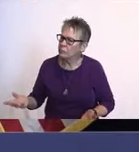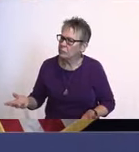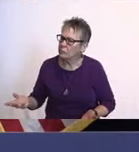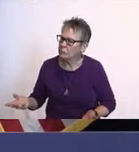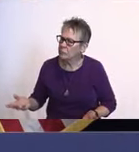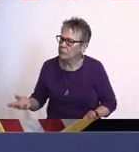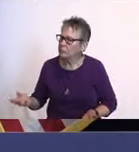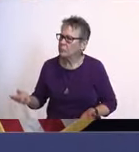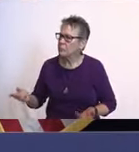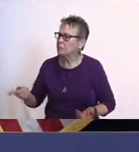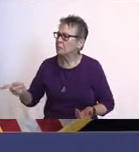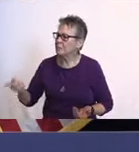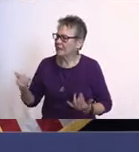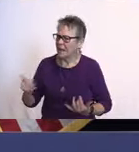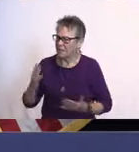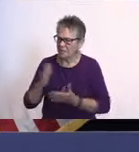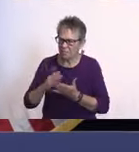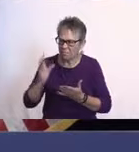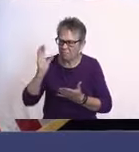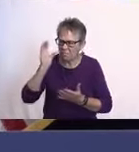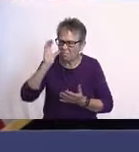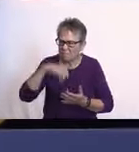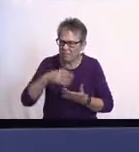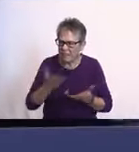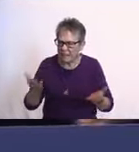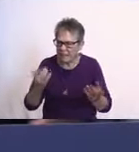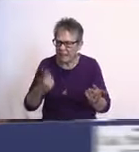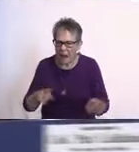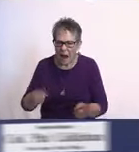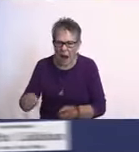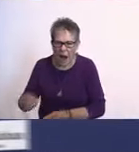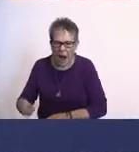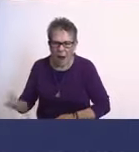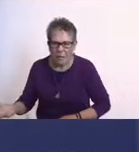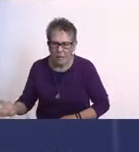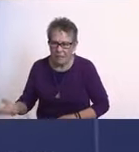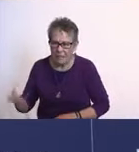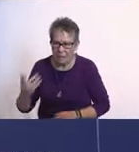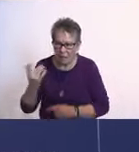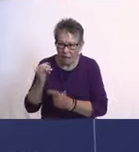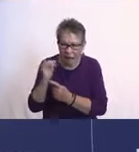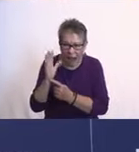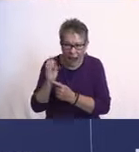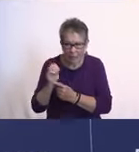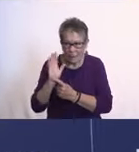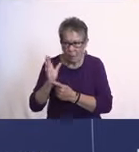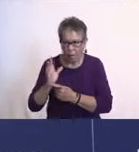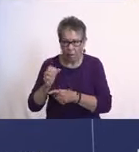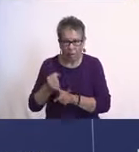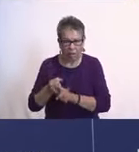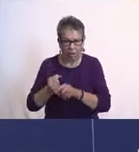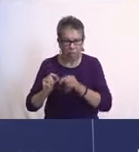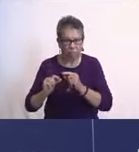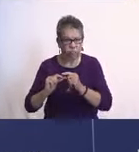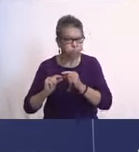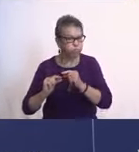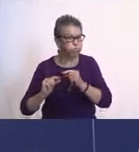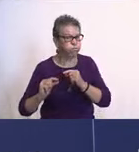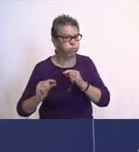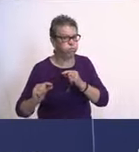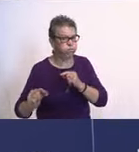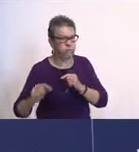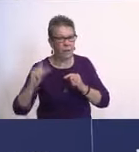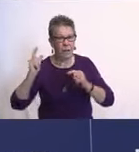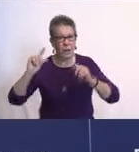my observations are accurate. So with that, over to you, sir. Thank you, Governor. Good afternoon. On the weather front, although it's going to be in